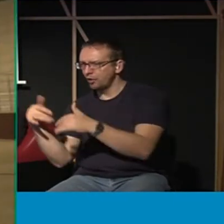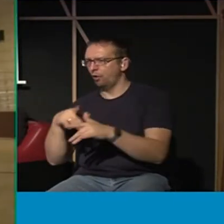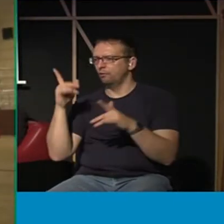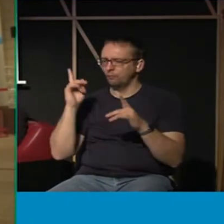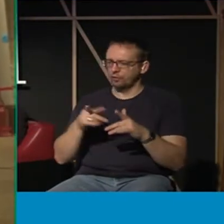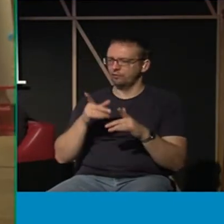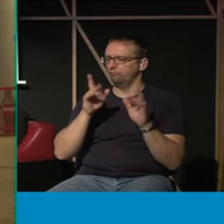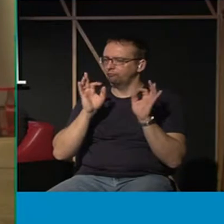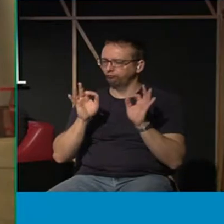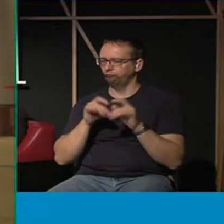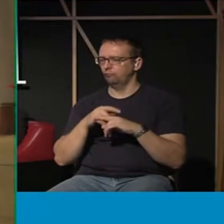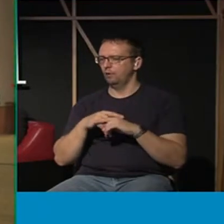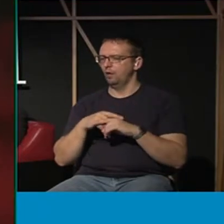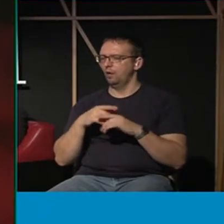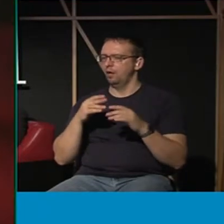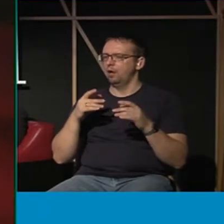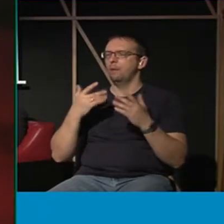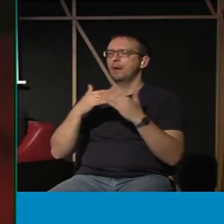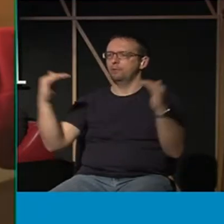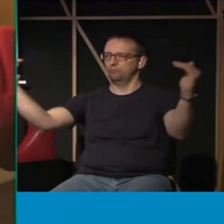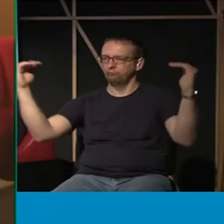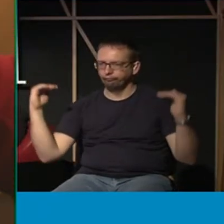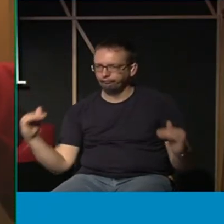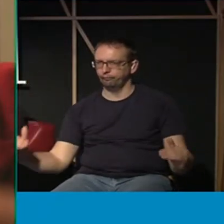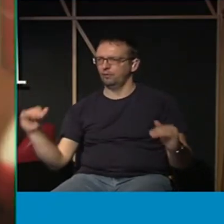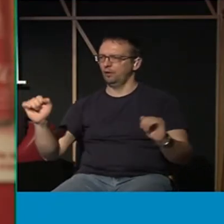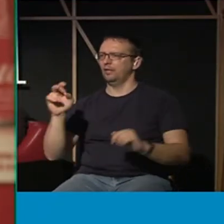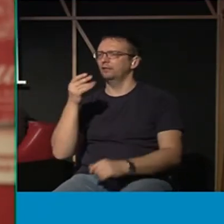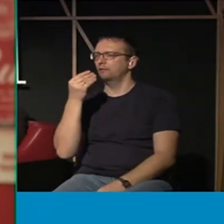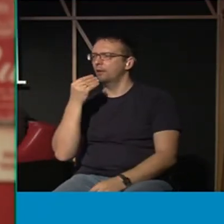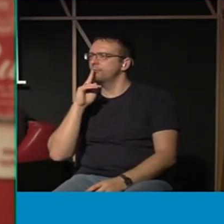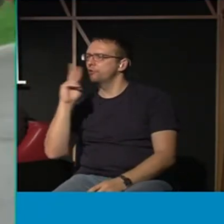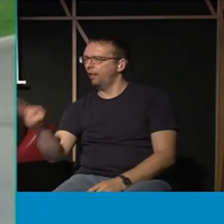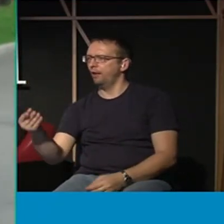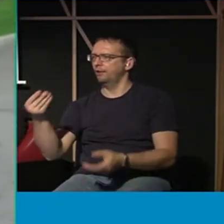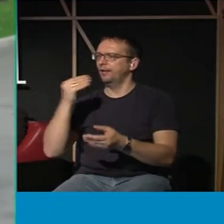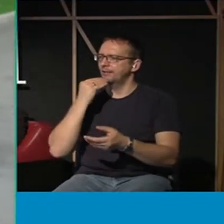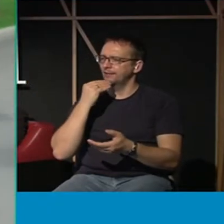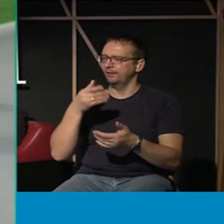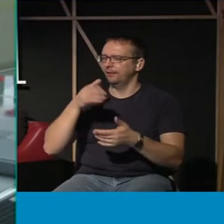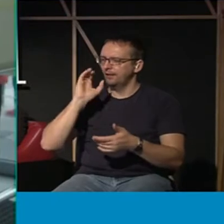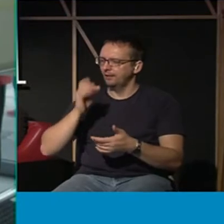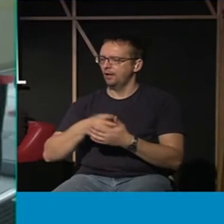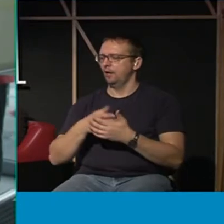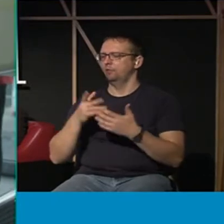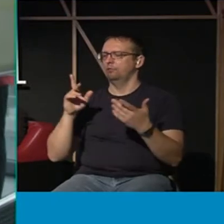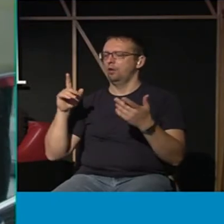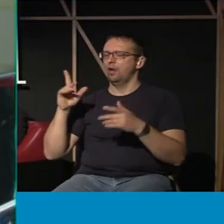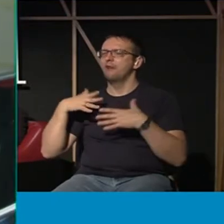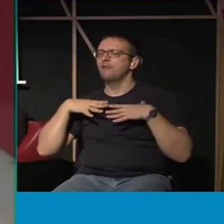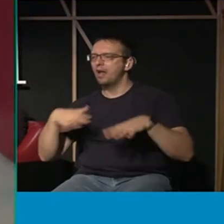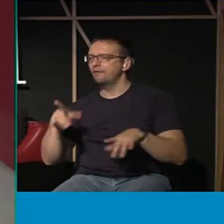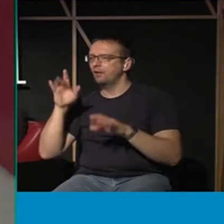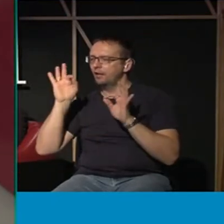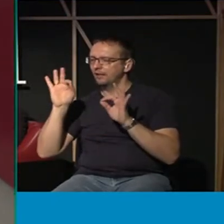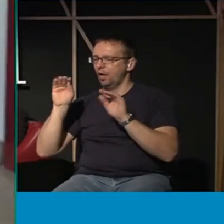We have made available accessible food and beverage concessions. We have trained volunteers, spectators, and a